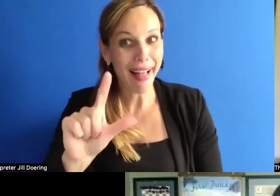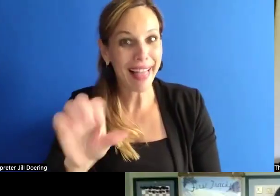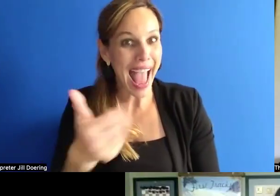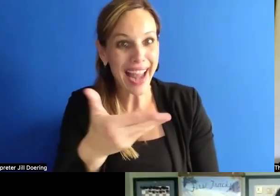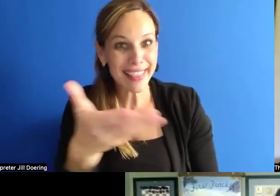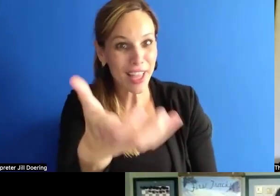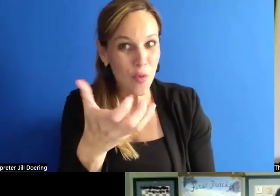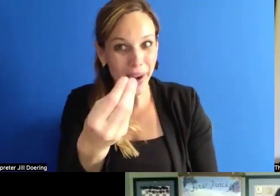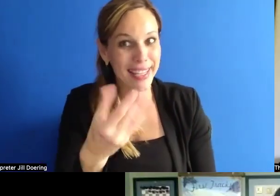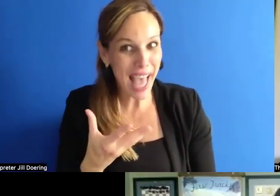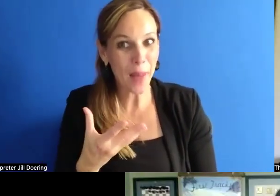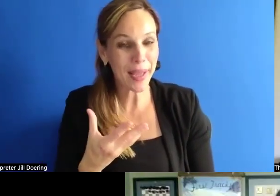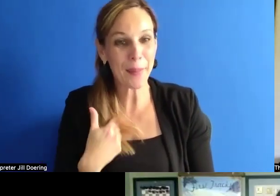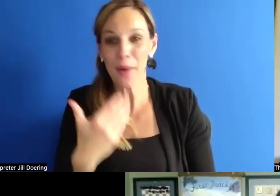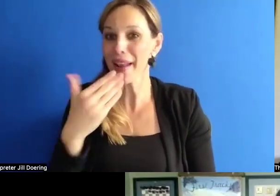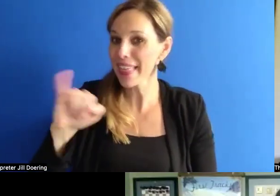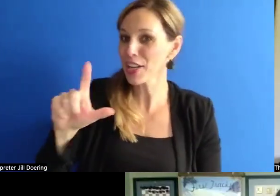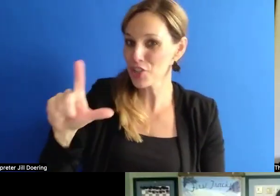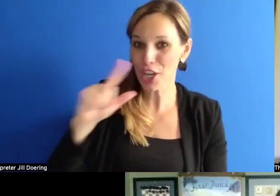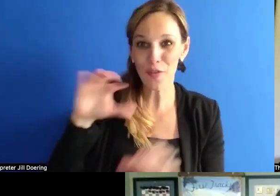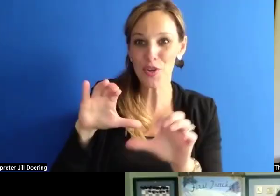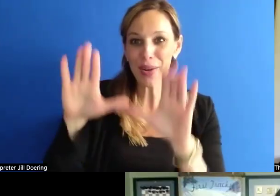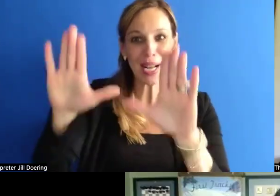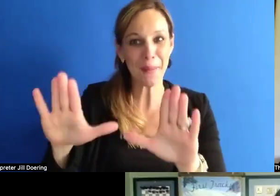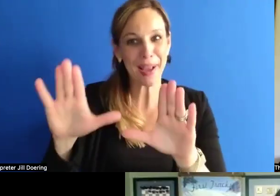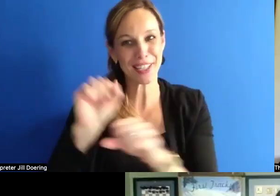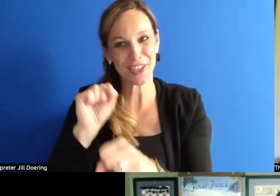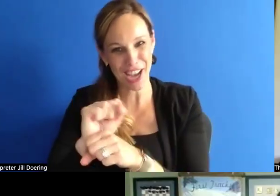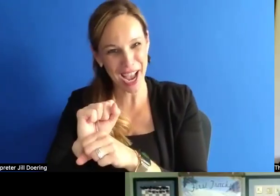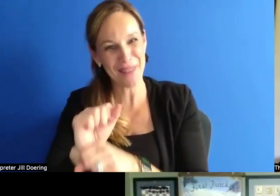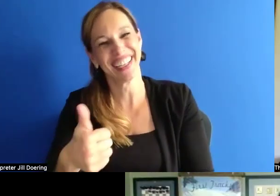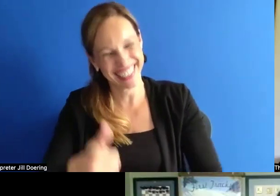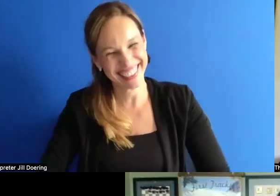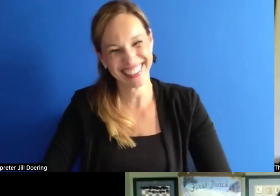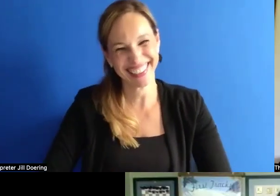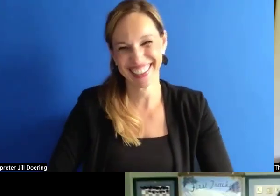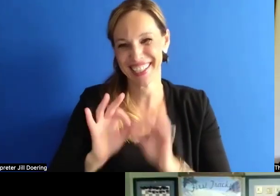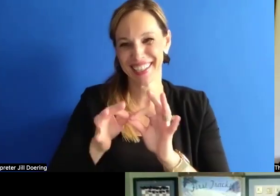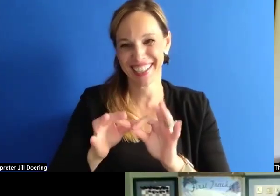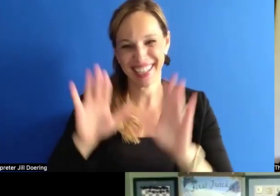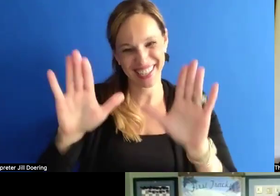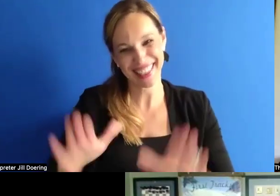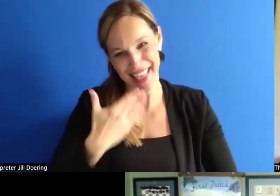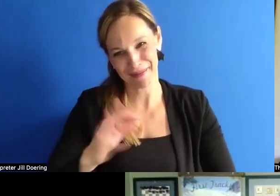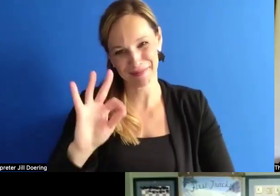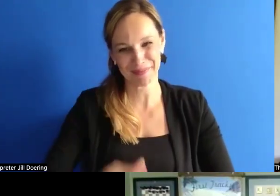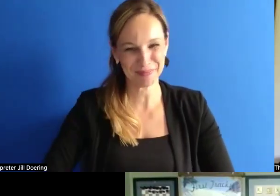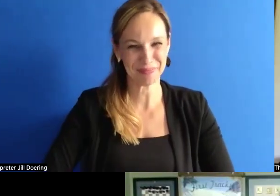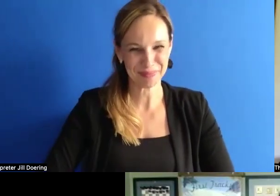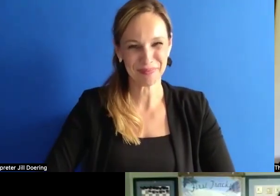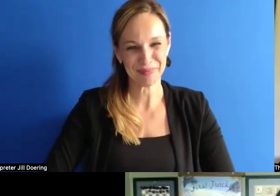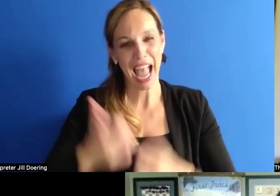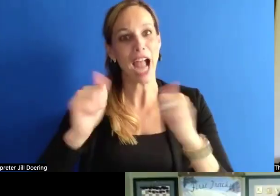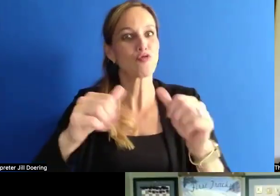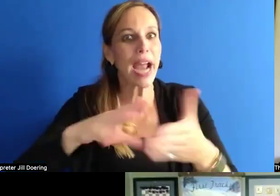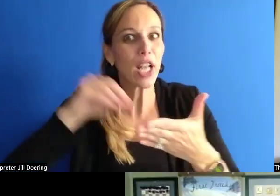me, but I do want to thank Jill for doing such an amazing job. Just incredible. I tried to